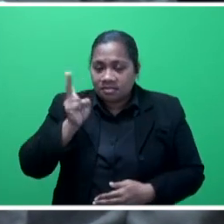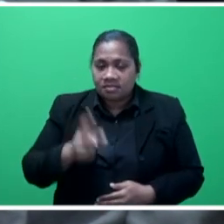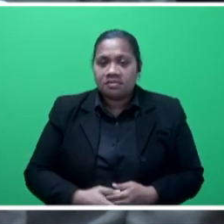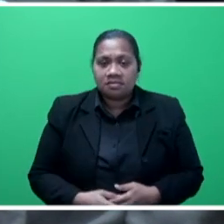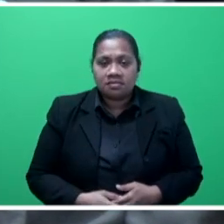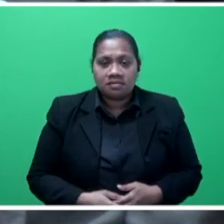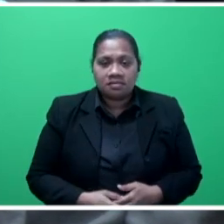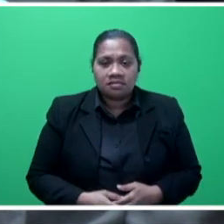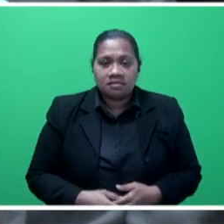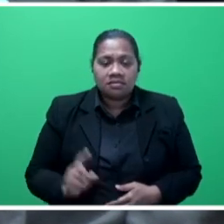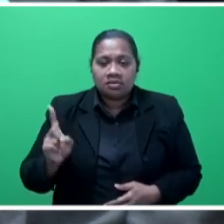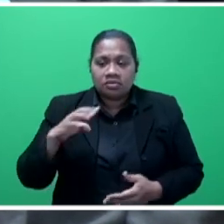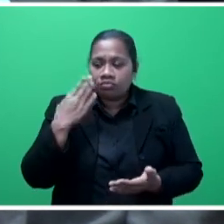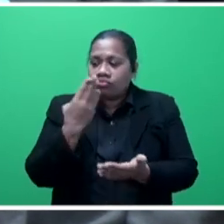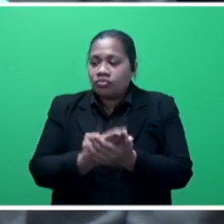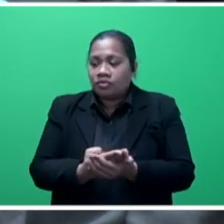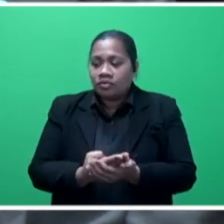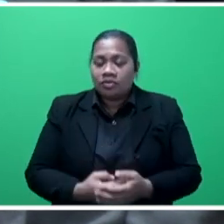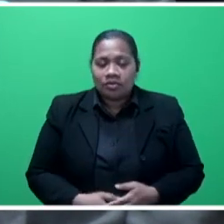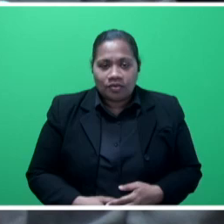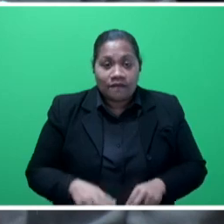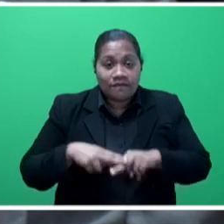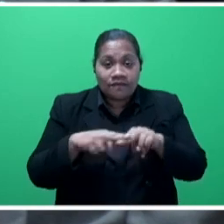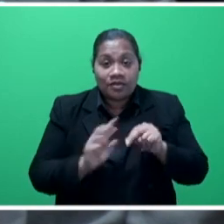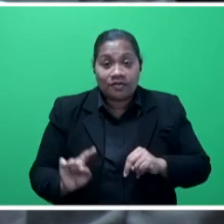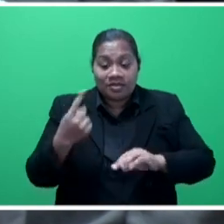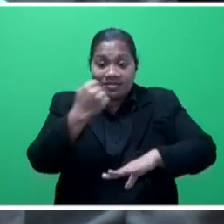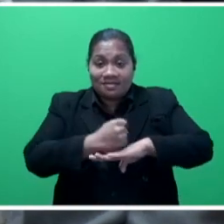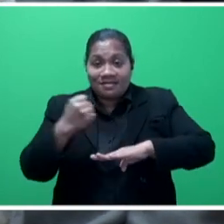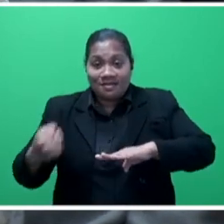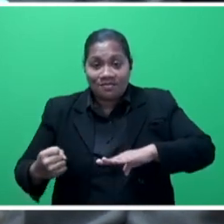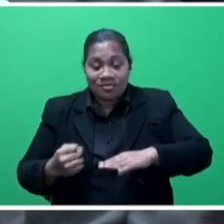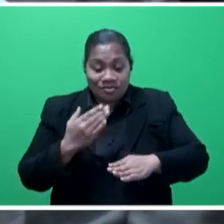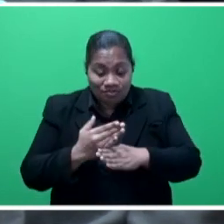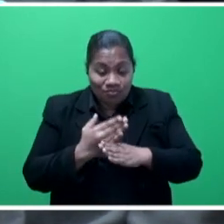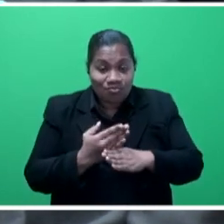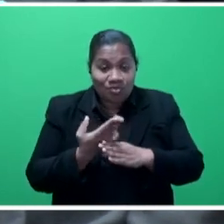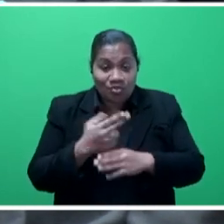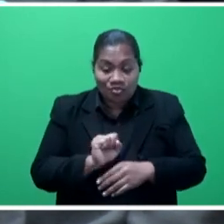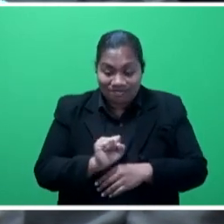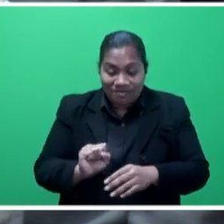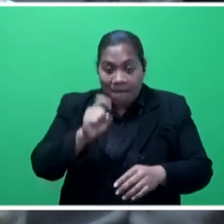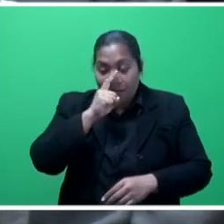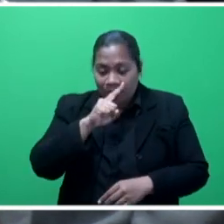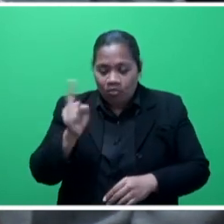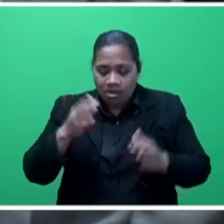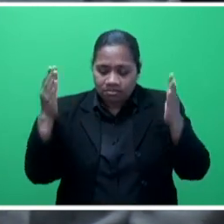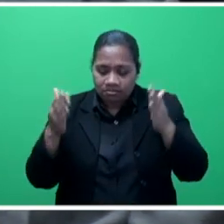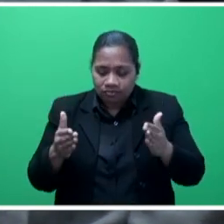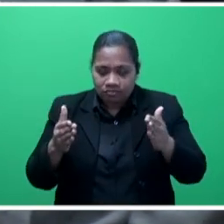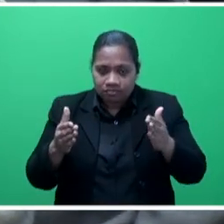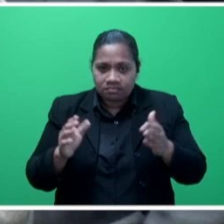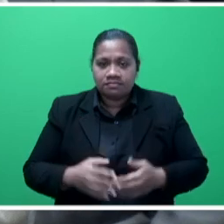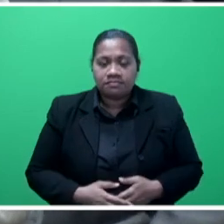proves that Fiji First government's commitment to its people remain focused.